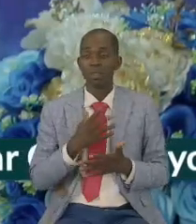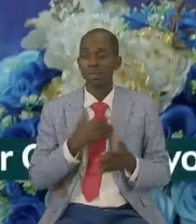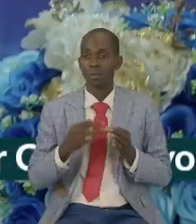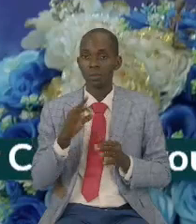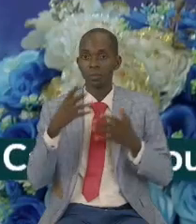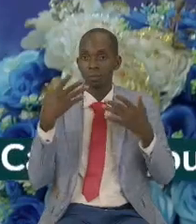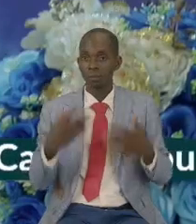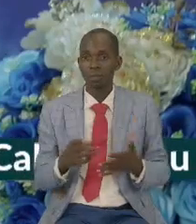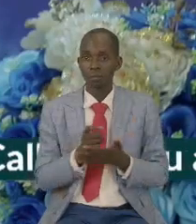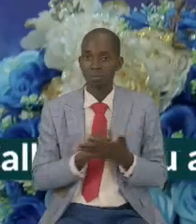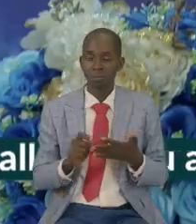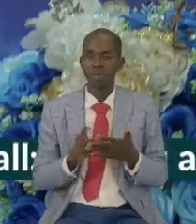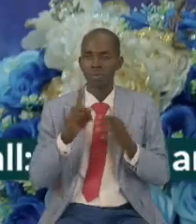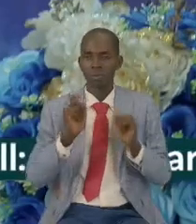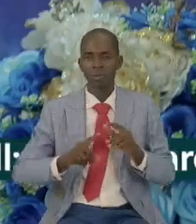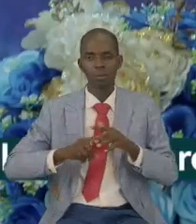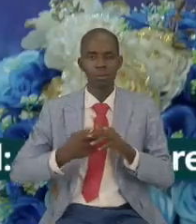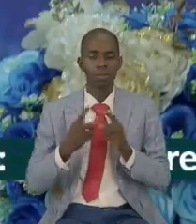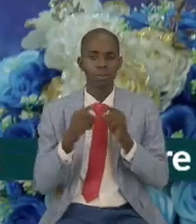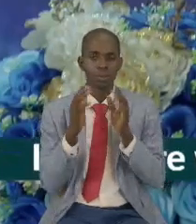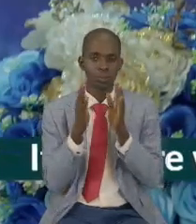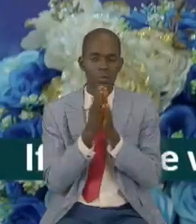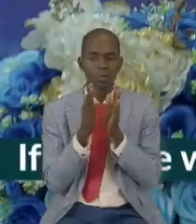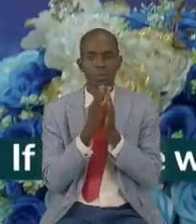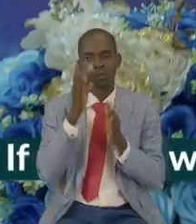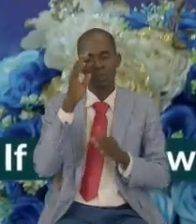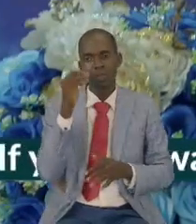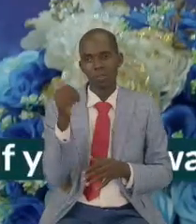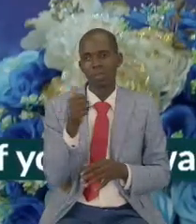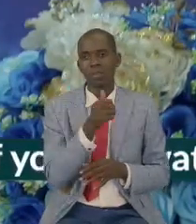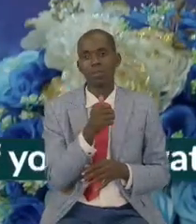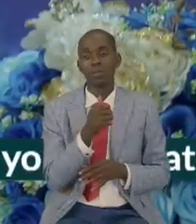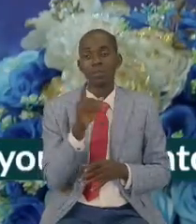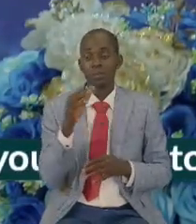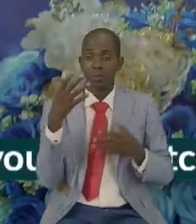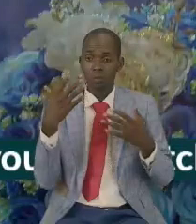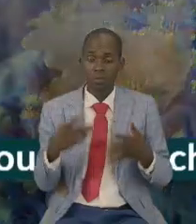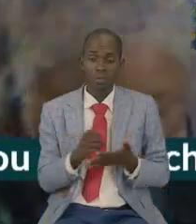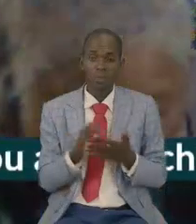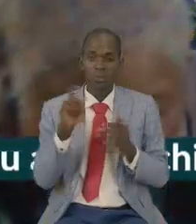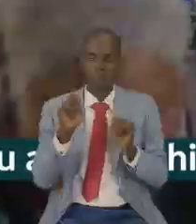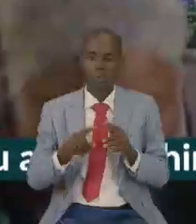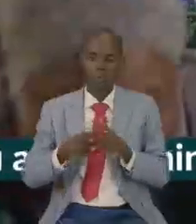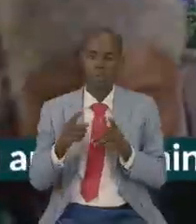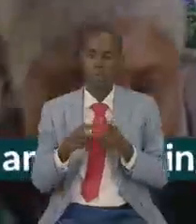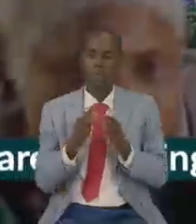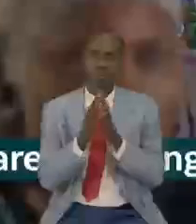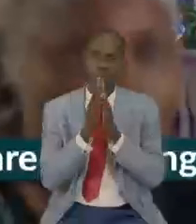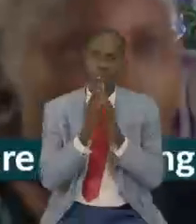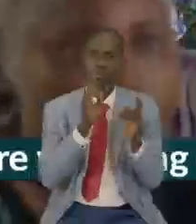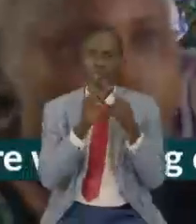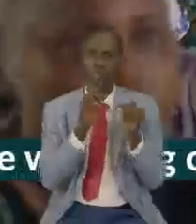Be fast. Those that are already done, you will sit down and asking God, look at me, I'm here. I have a